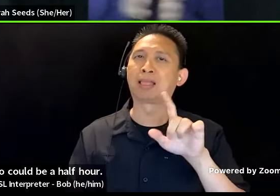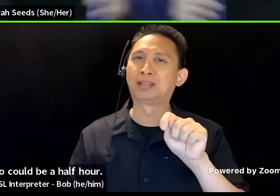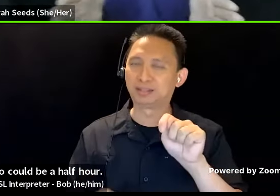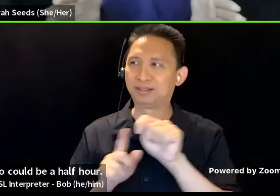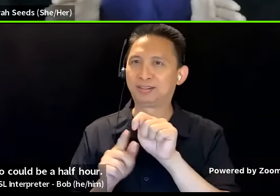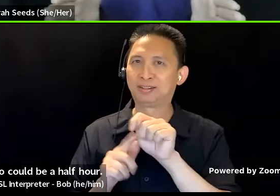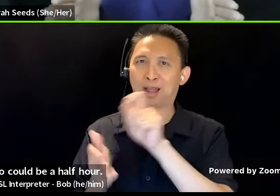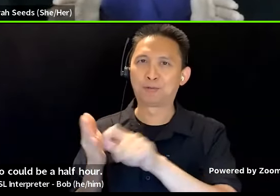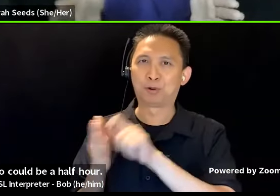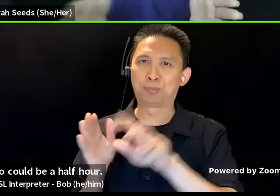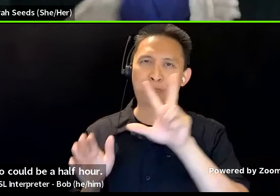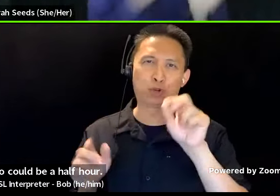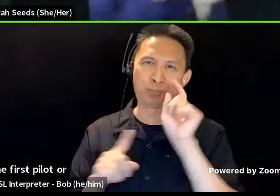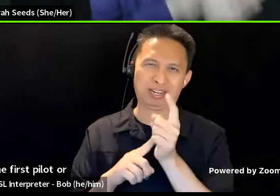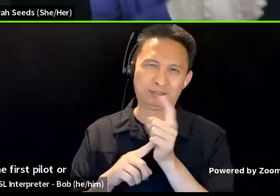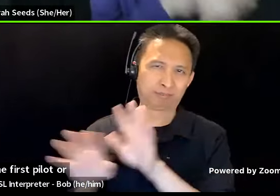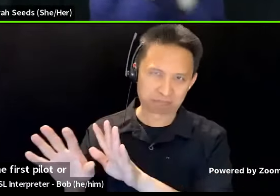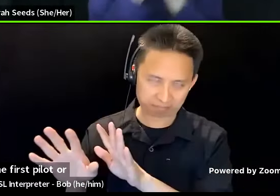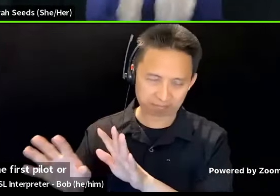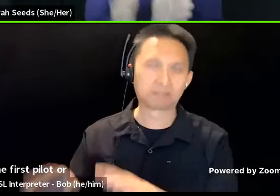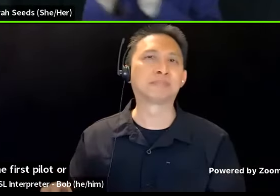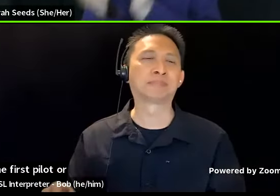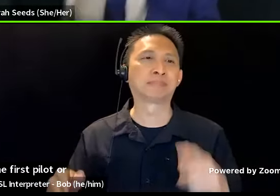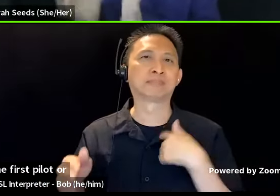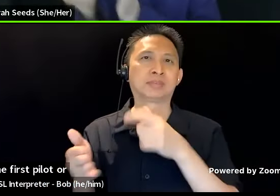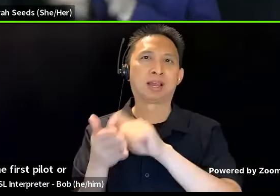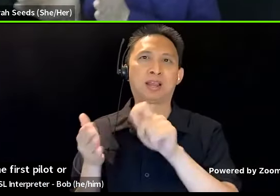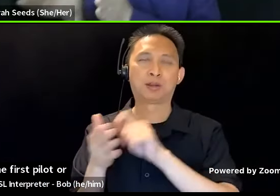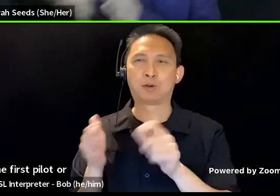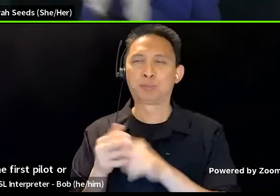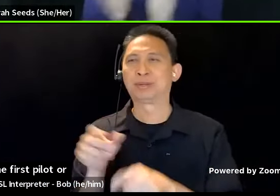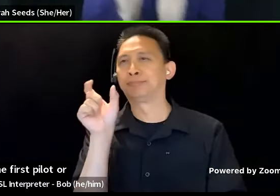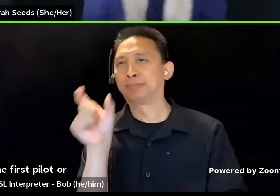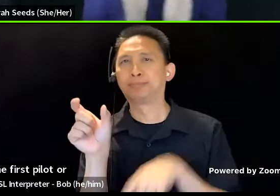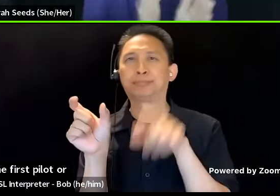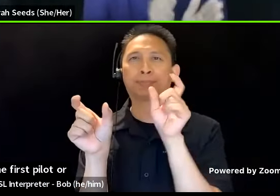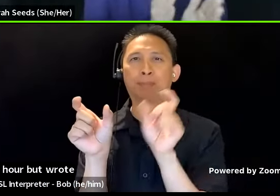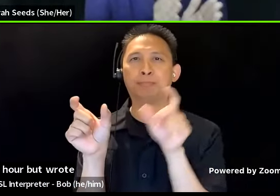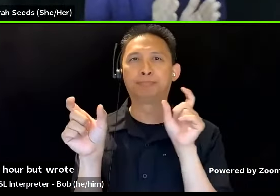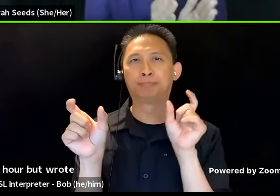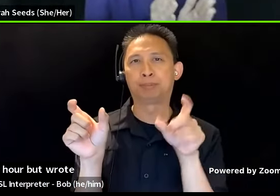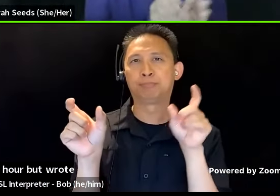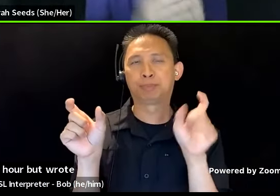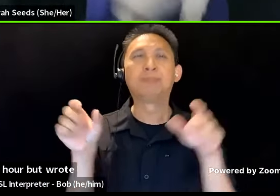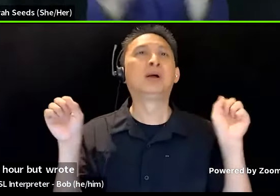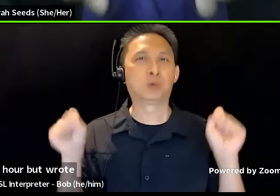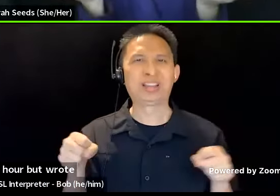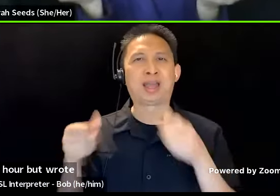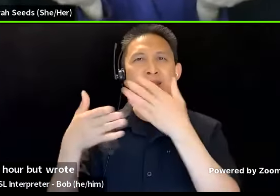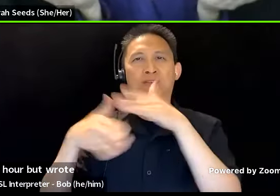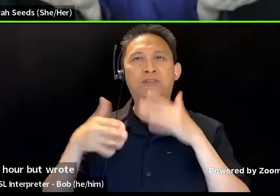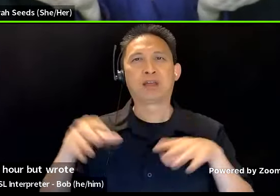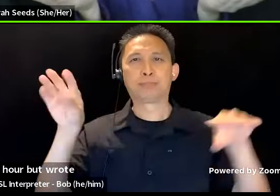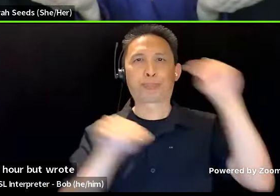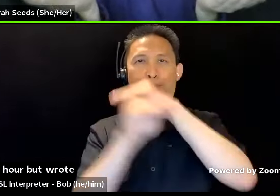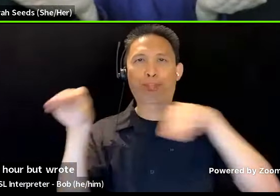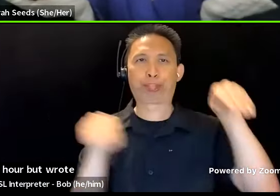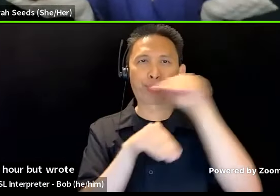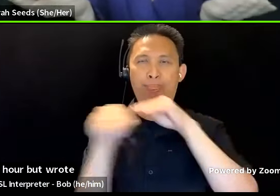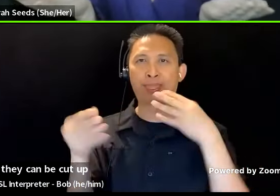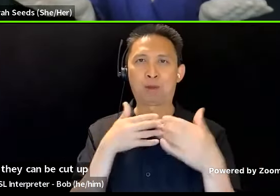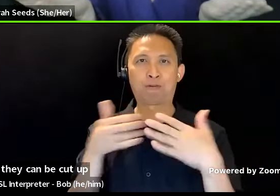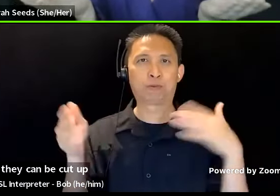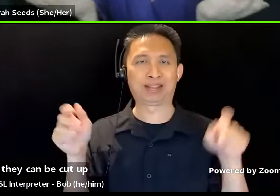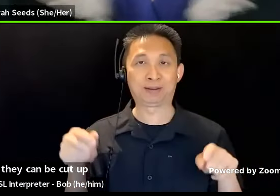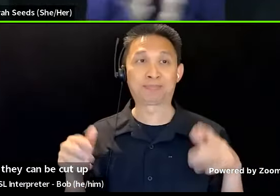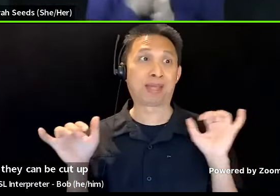pilot to be a half hour, but I wrote them in vignette chunks so they could be cut up in smaller bites, which actually ended up being how they were